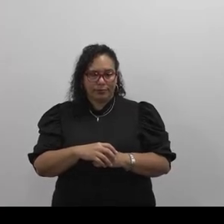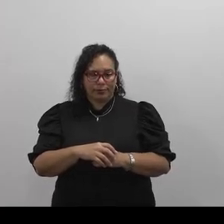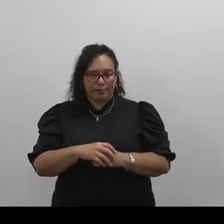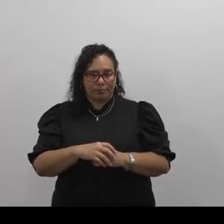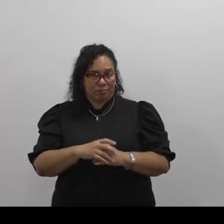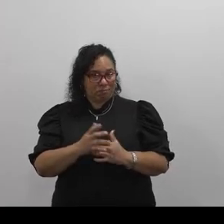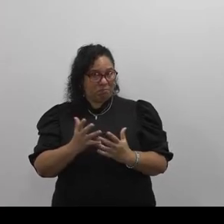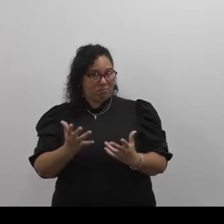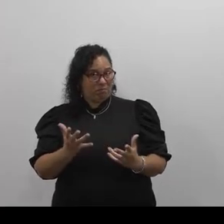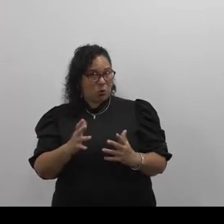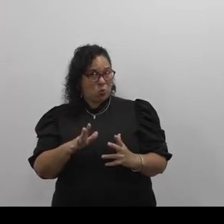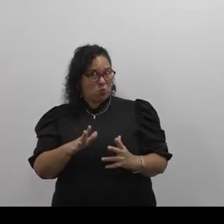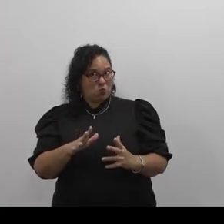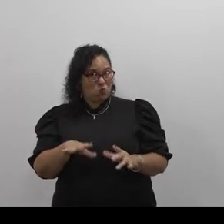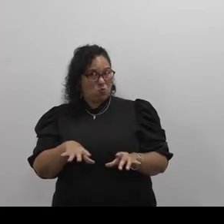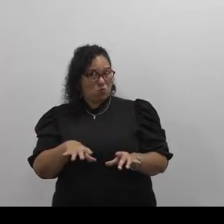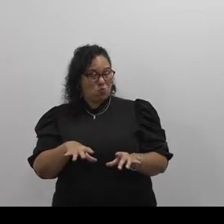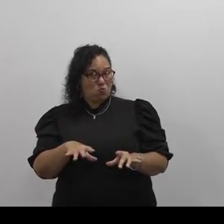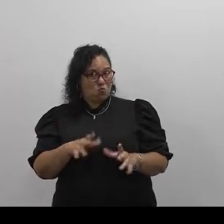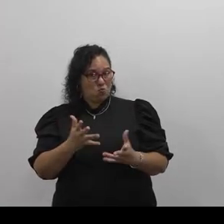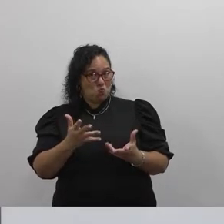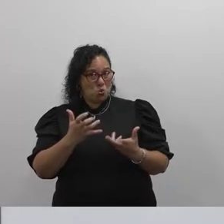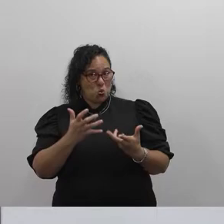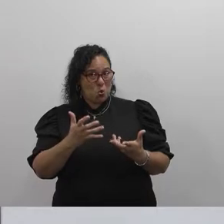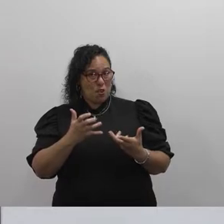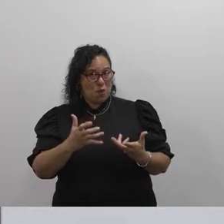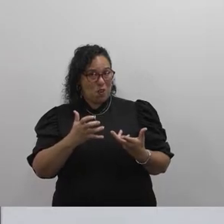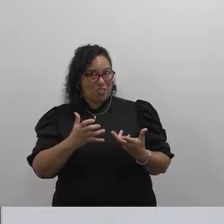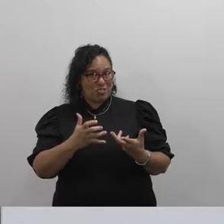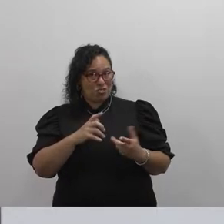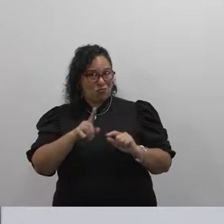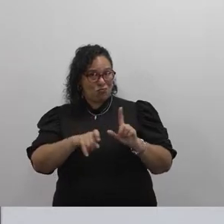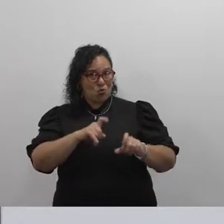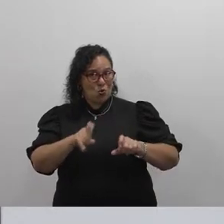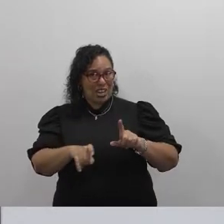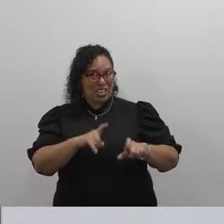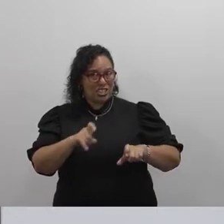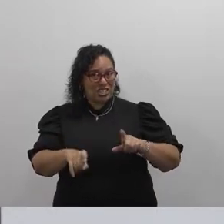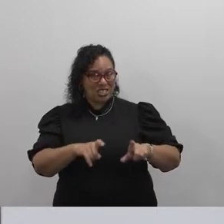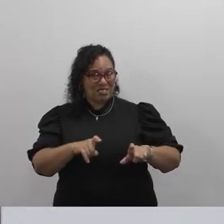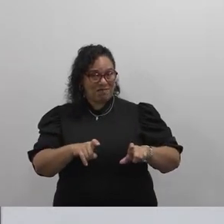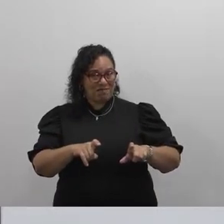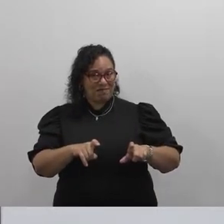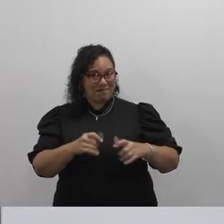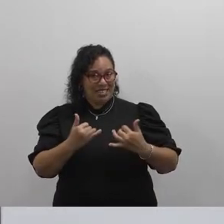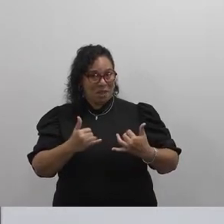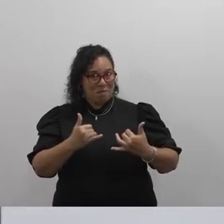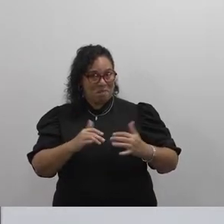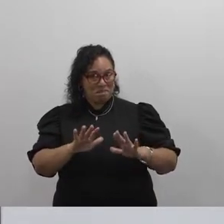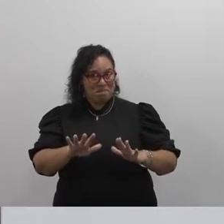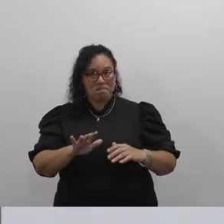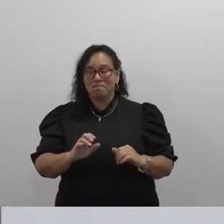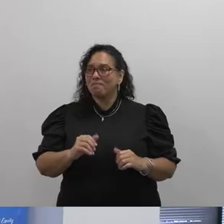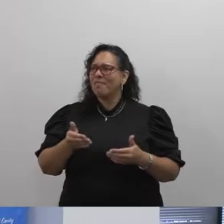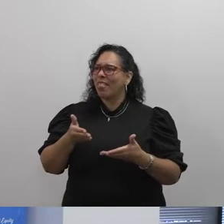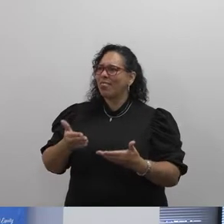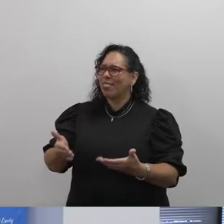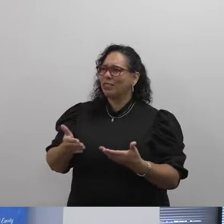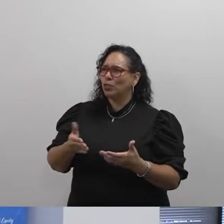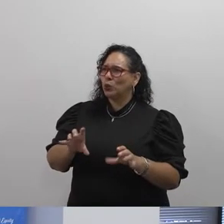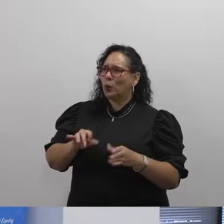Do we wanna take maybe a few questions on that Facility Master Plan section first before diving into board policy? Let's do that, Mr. Miranda. Perfect.